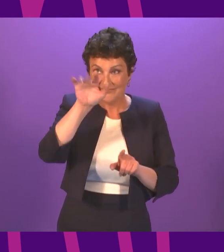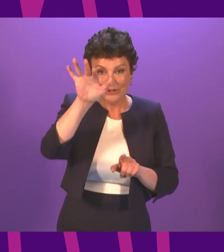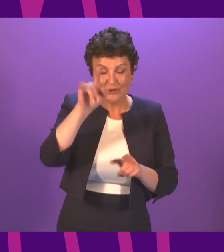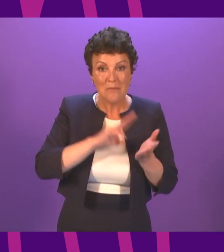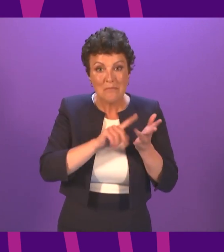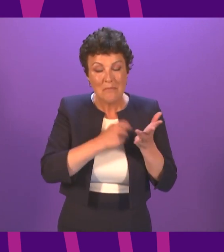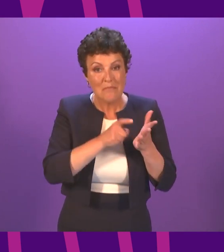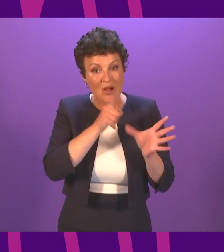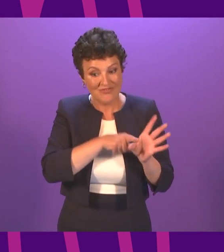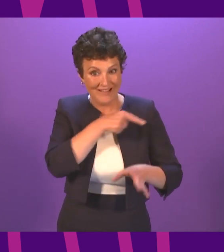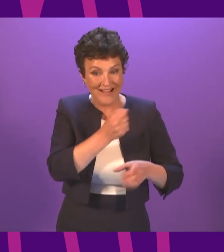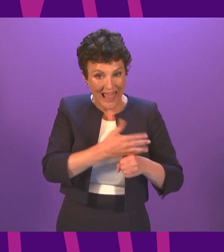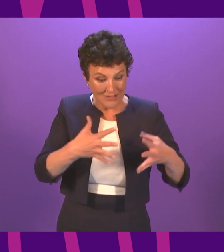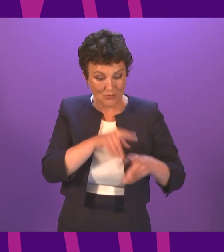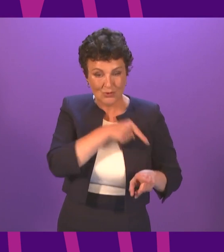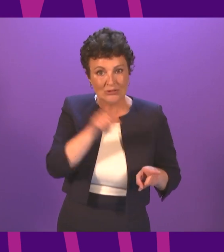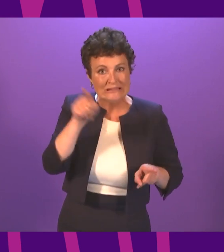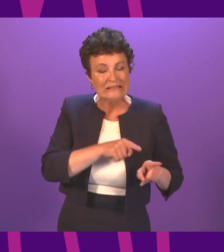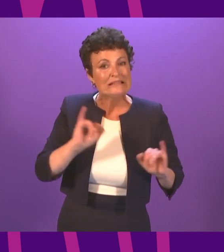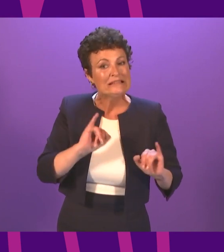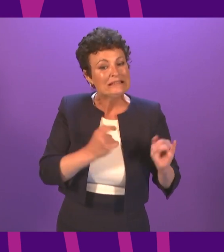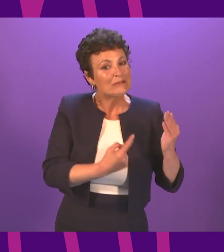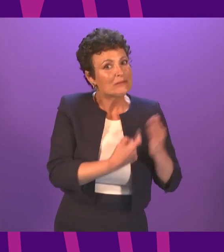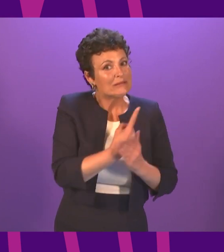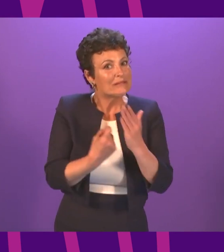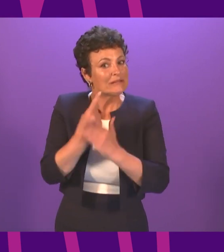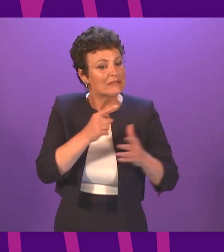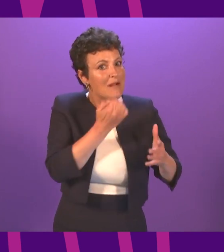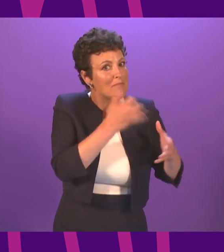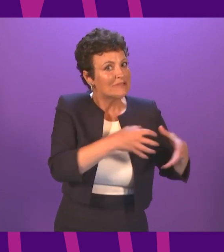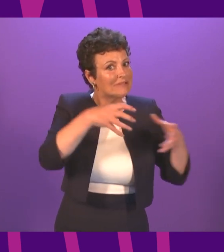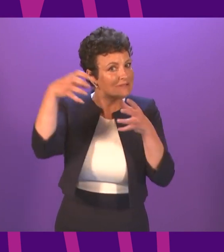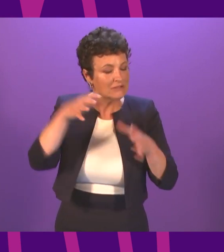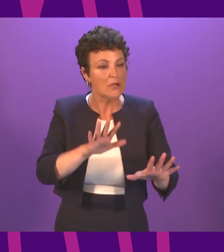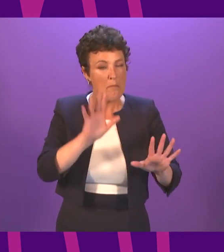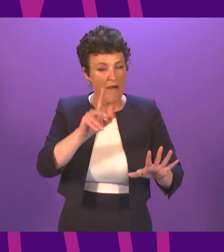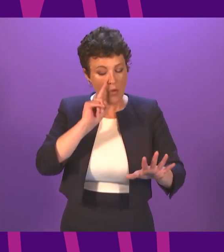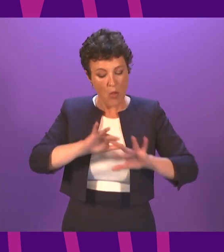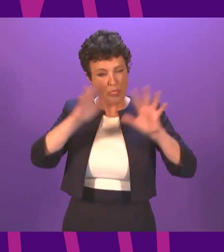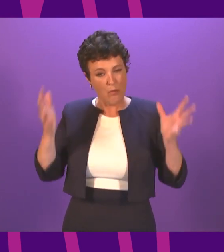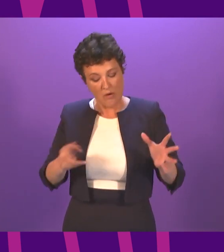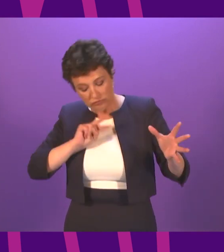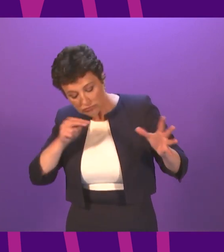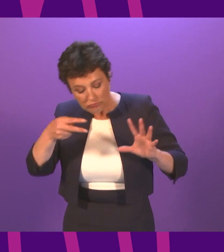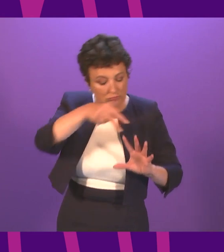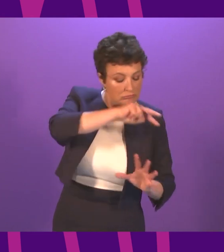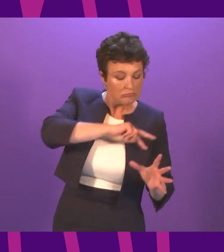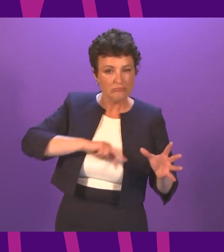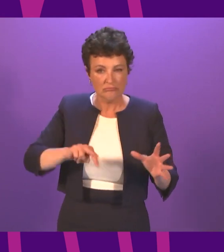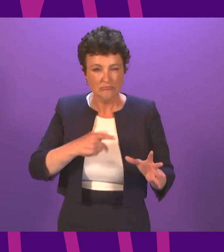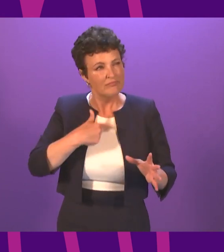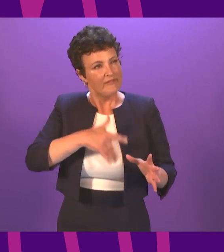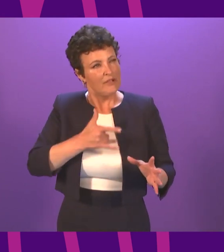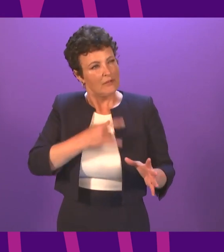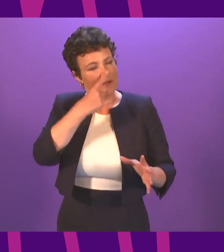in Glasgow reminds us very starkly. And as we look around the world, we also can see more